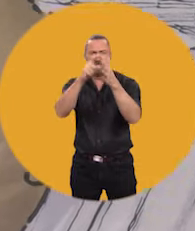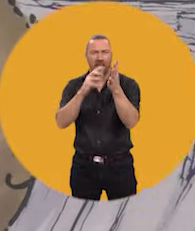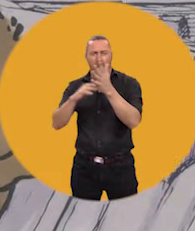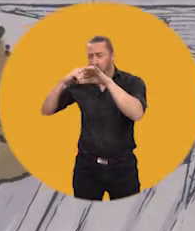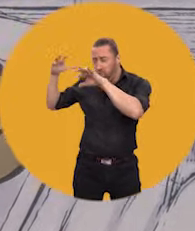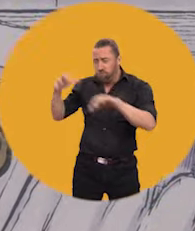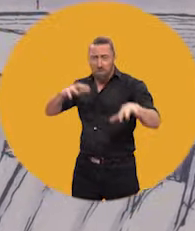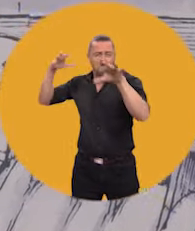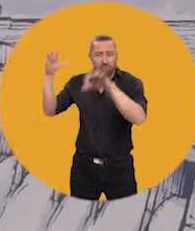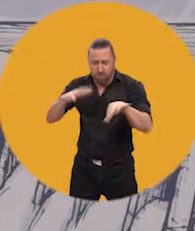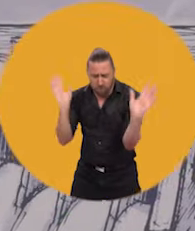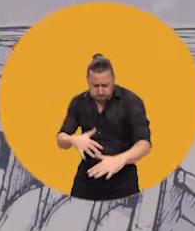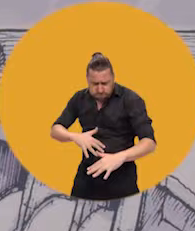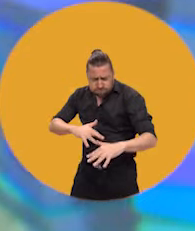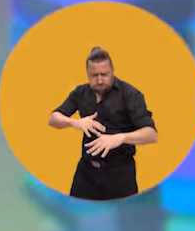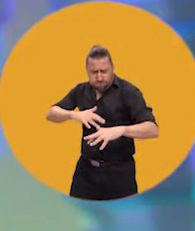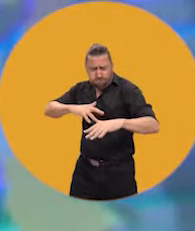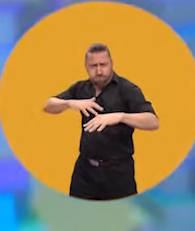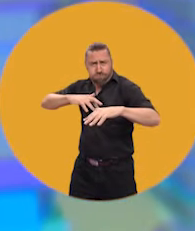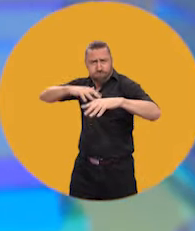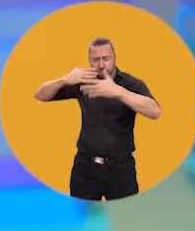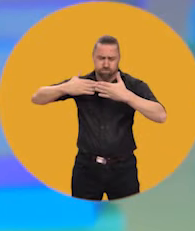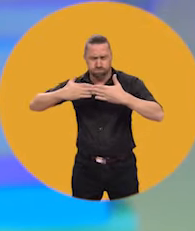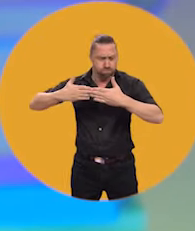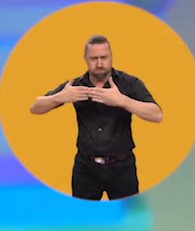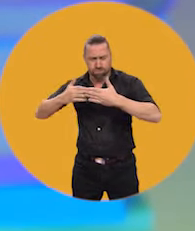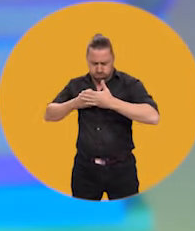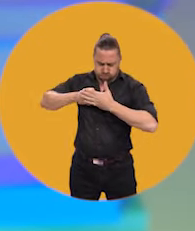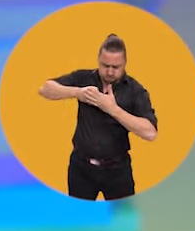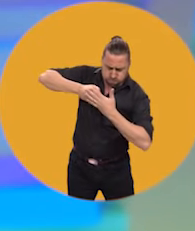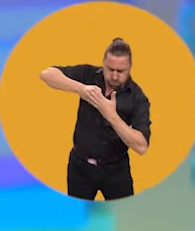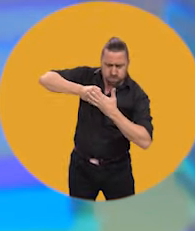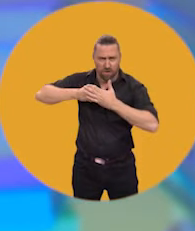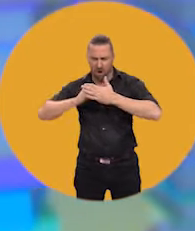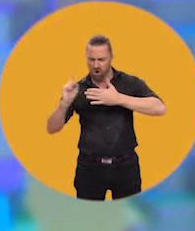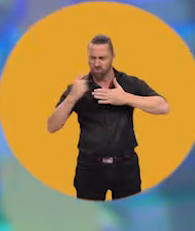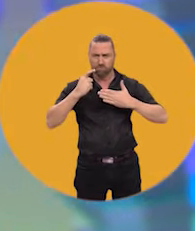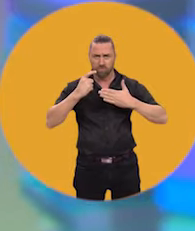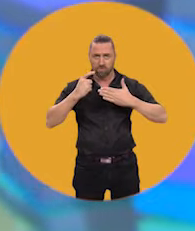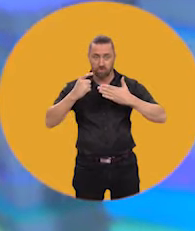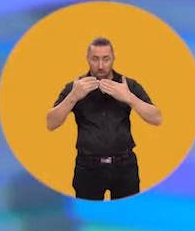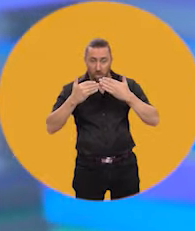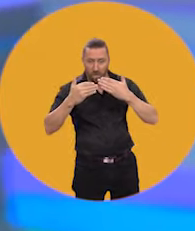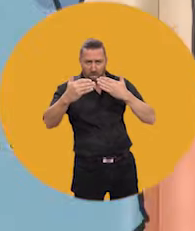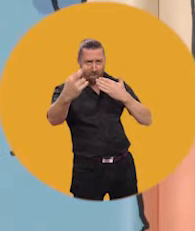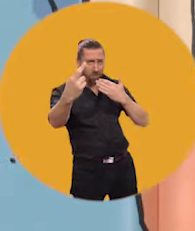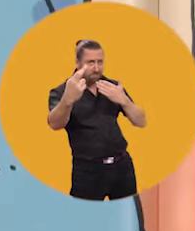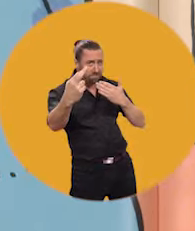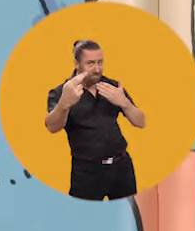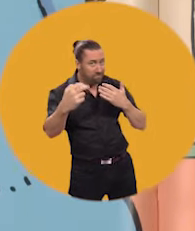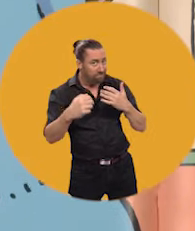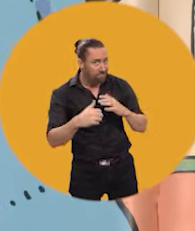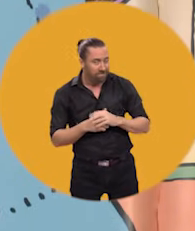kept on falling, the water rose fast. Their dam wall was strong, but how long would it last?